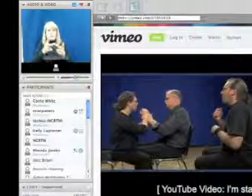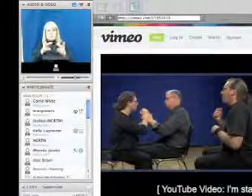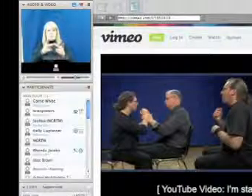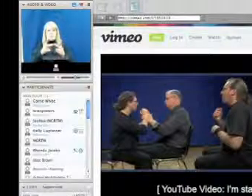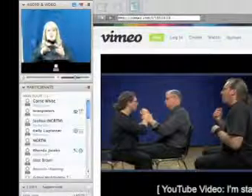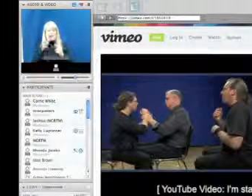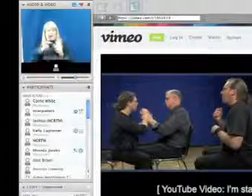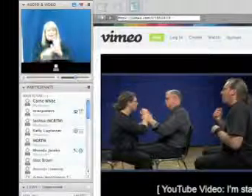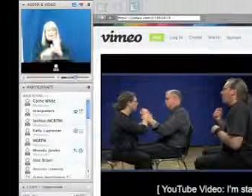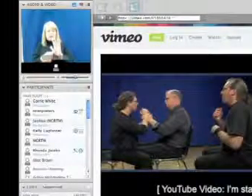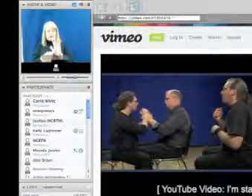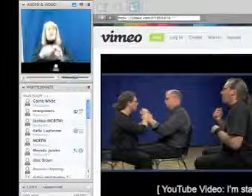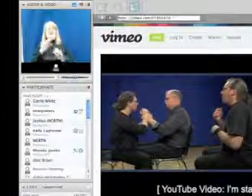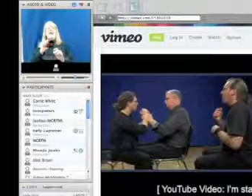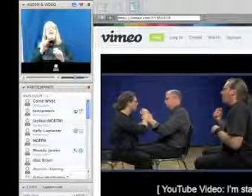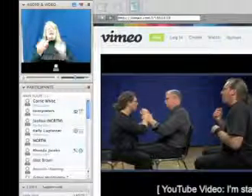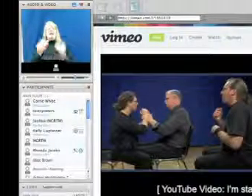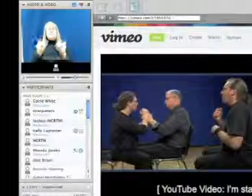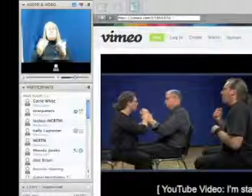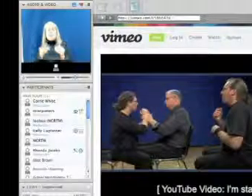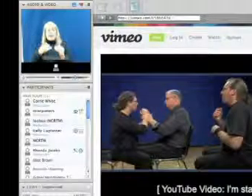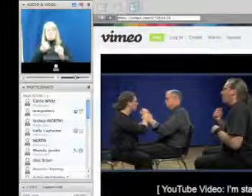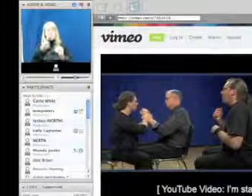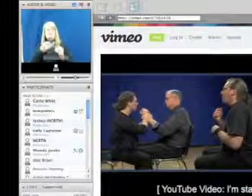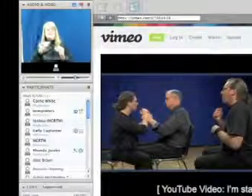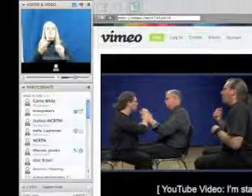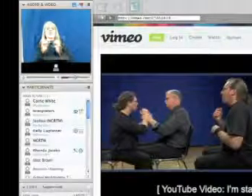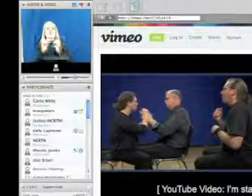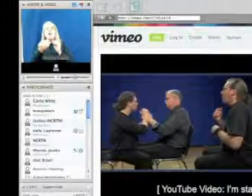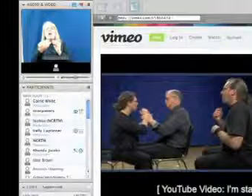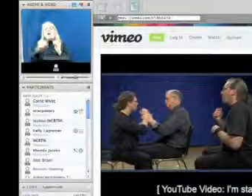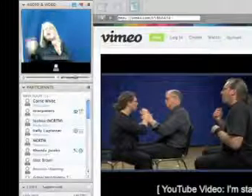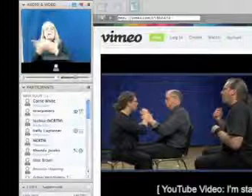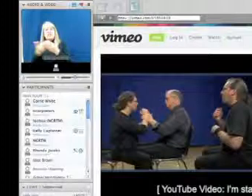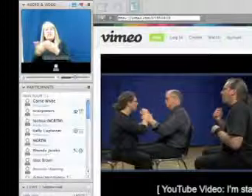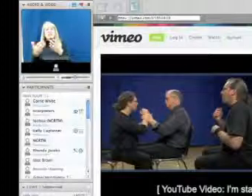Okay, there's a few other things that were there and some examples of